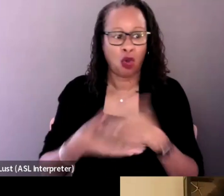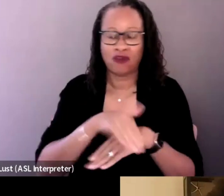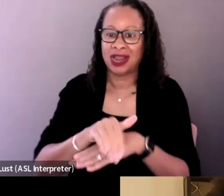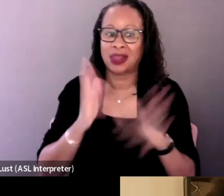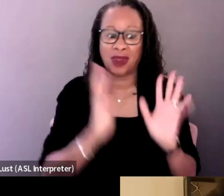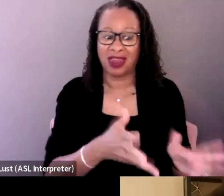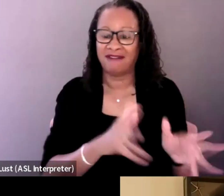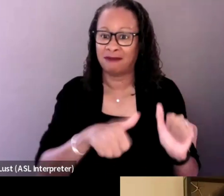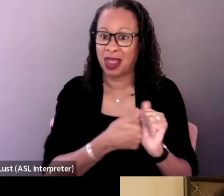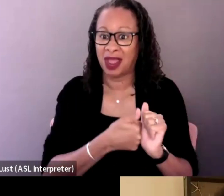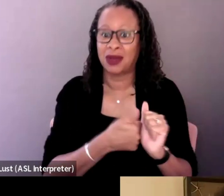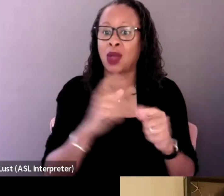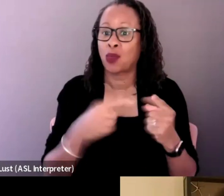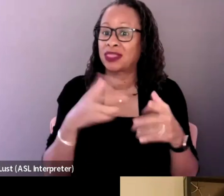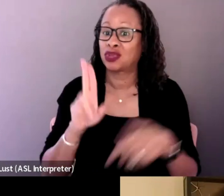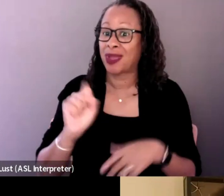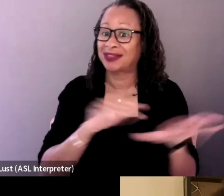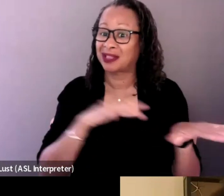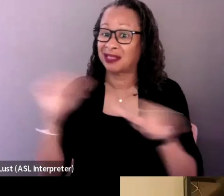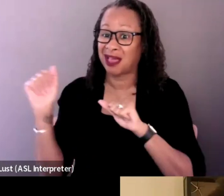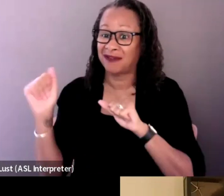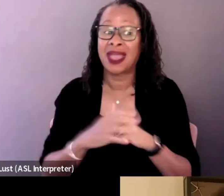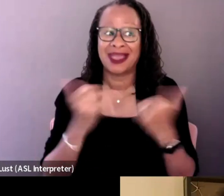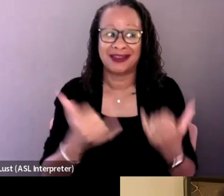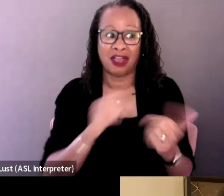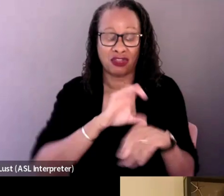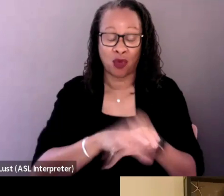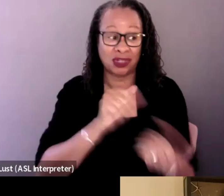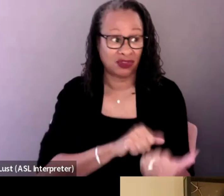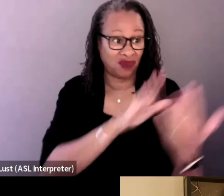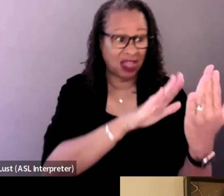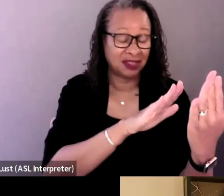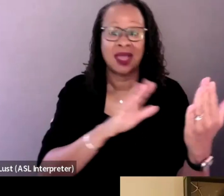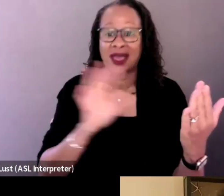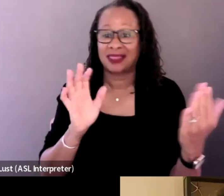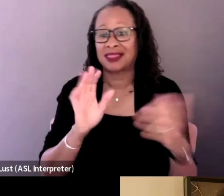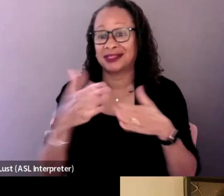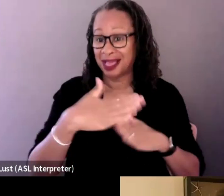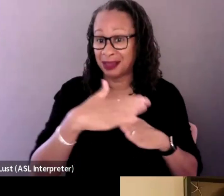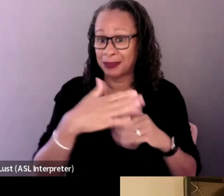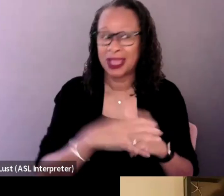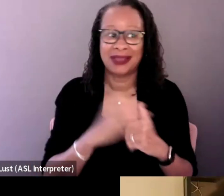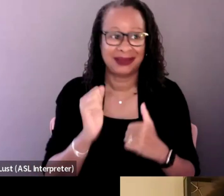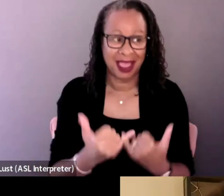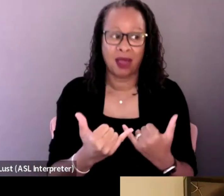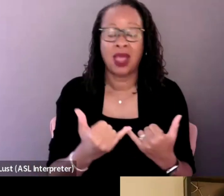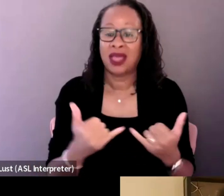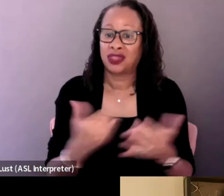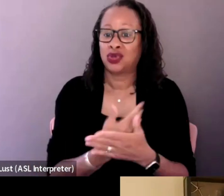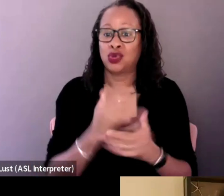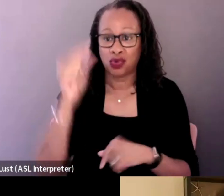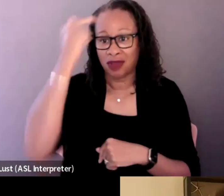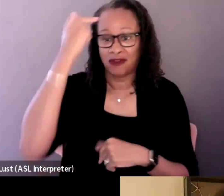struggling, either being forced to work for the Taliban, as the Taliban has forced everybody that worked in the previous government to come back to work, or